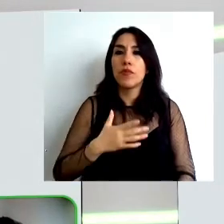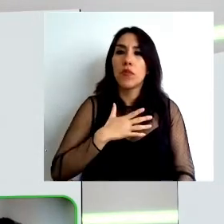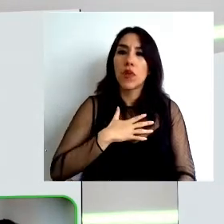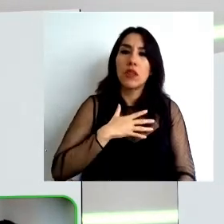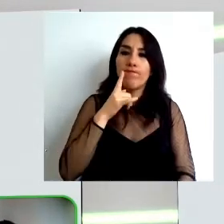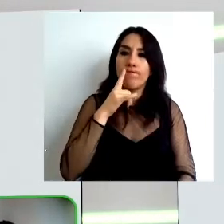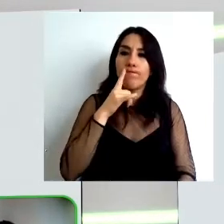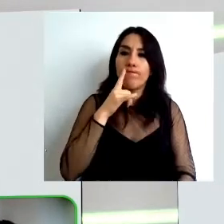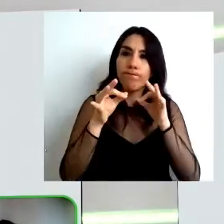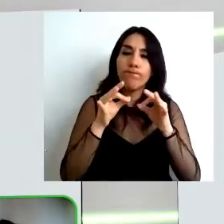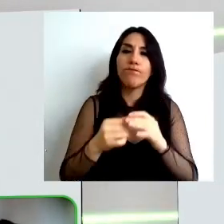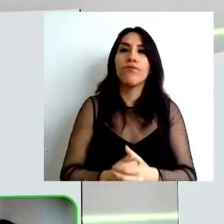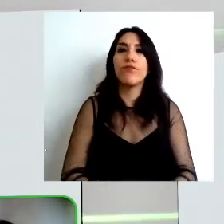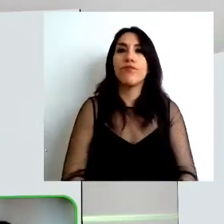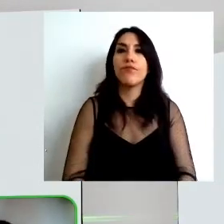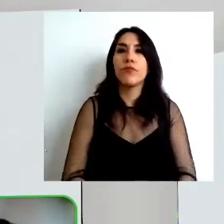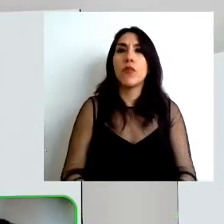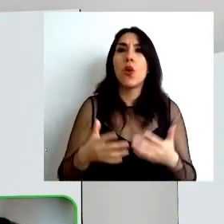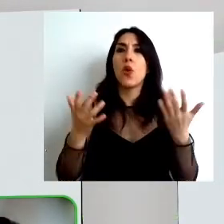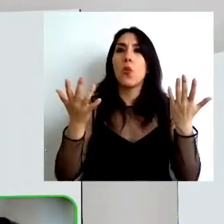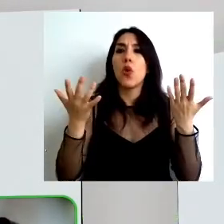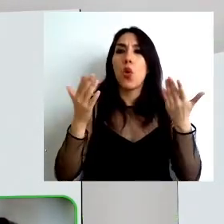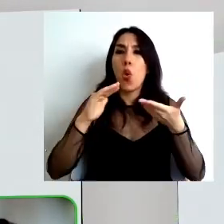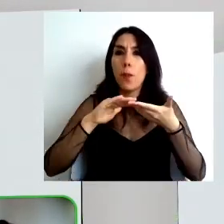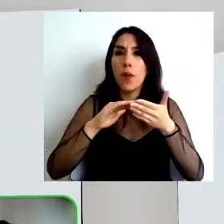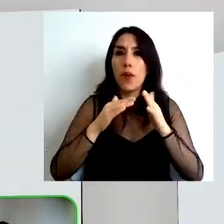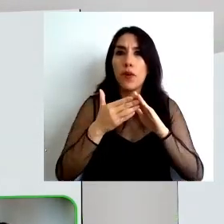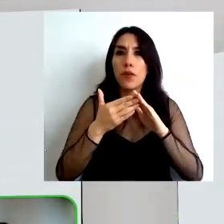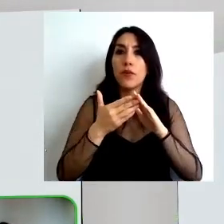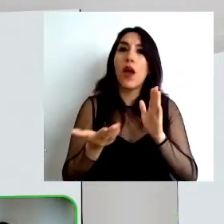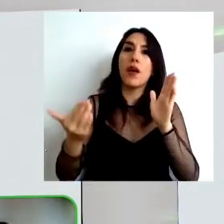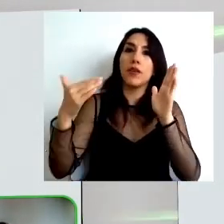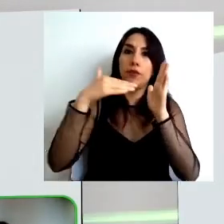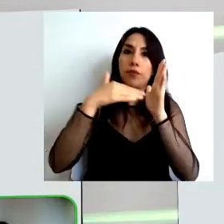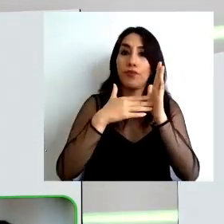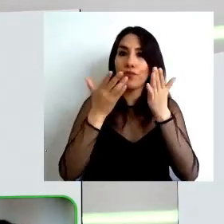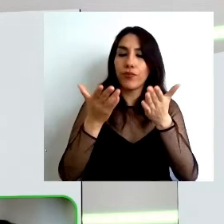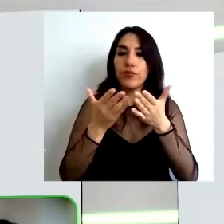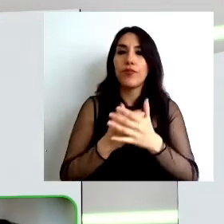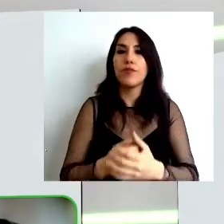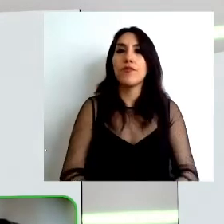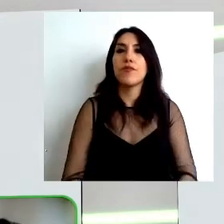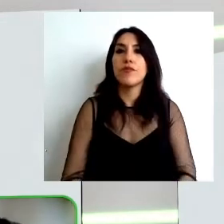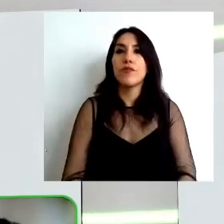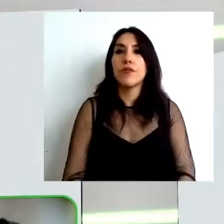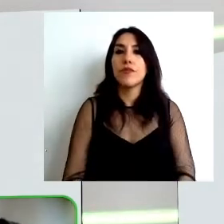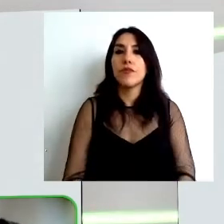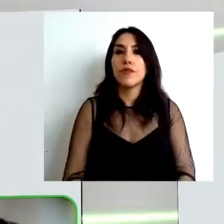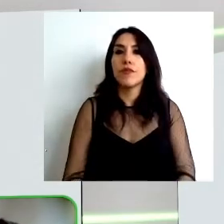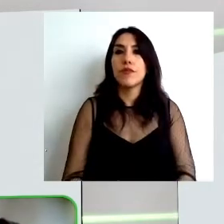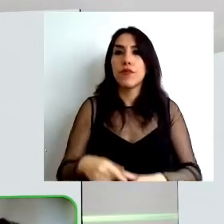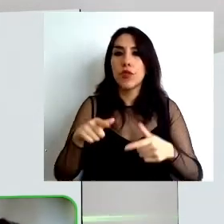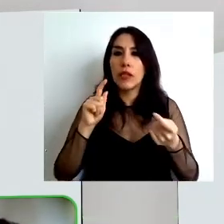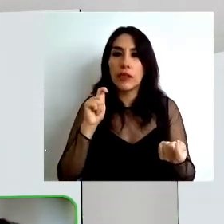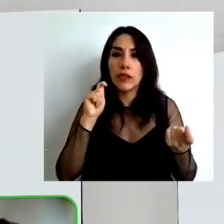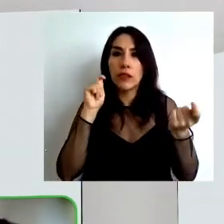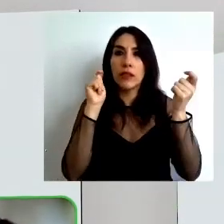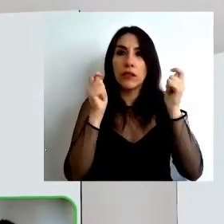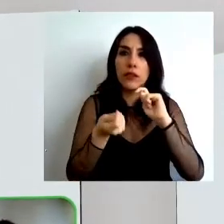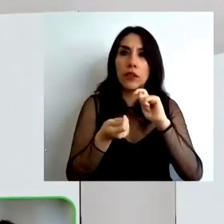existing social innovation. My first message here is that this concept of indirect